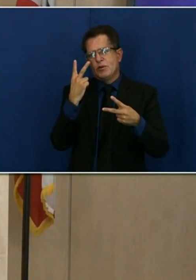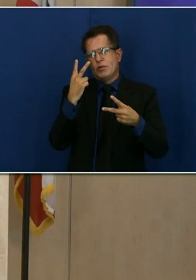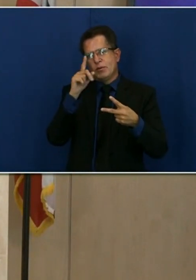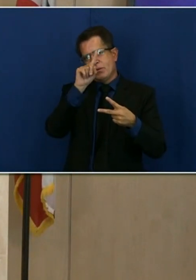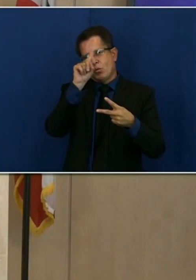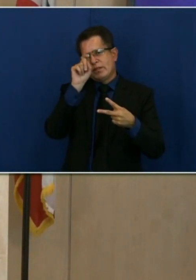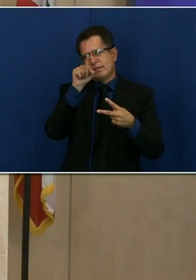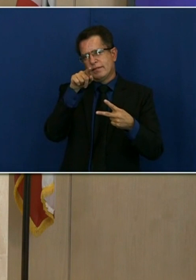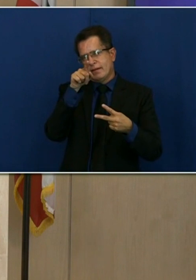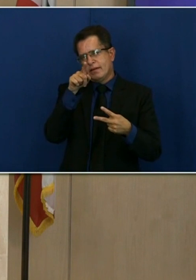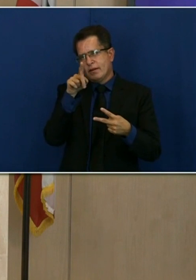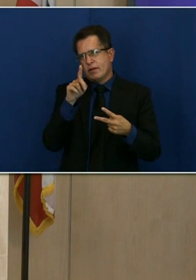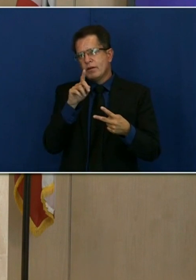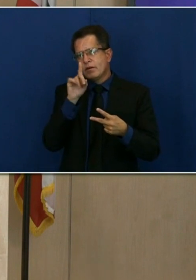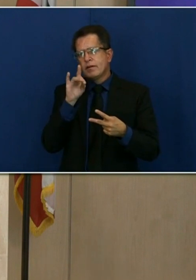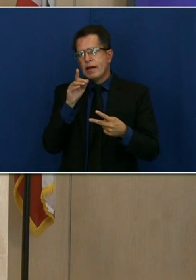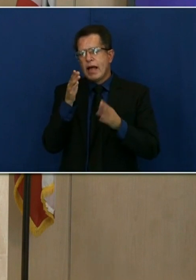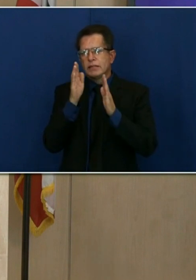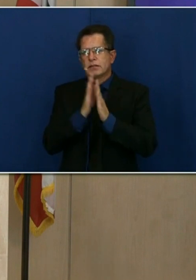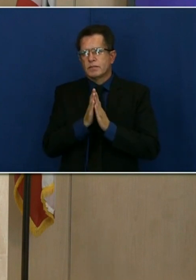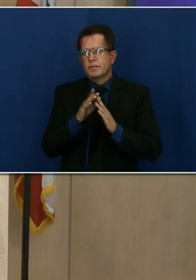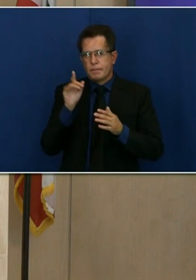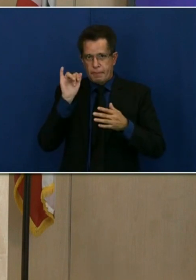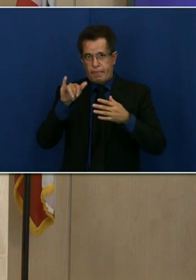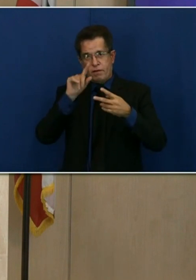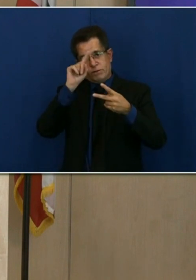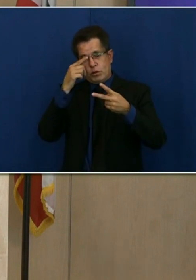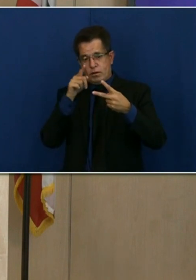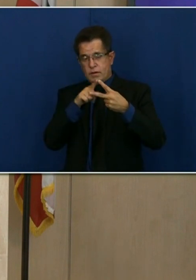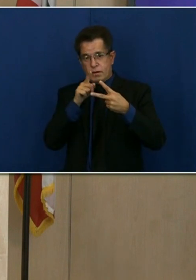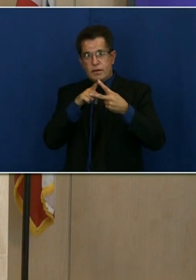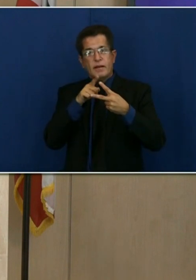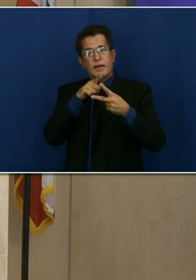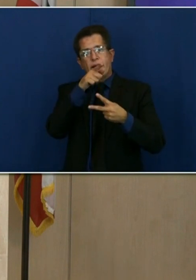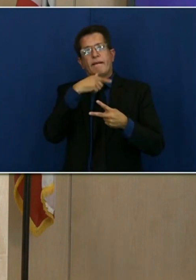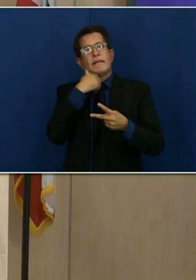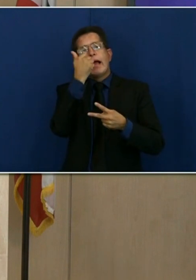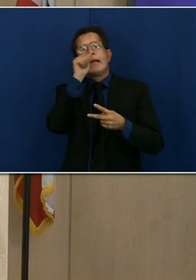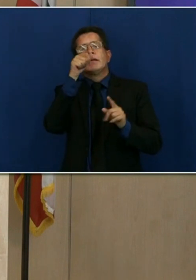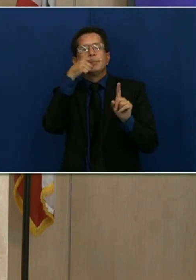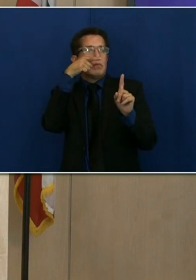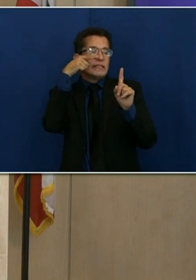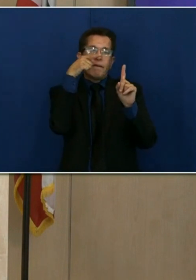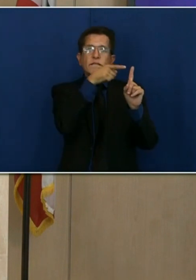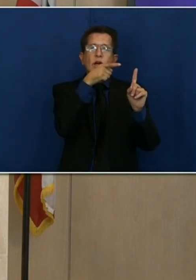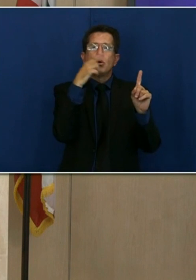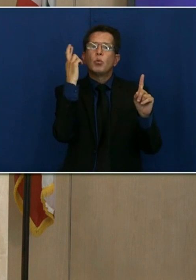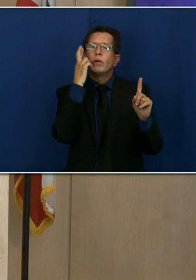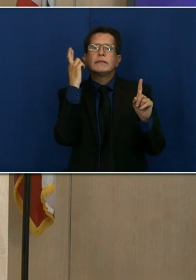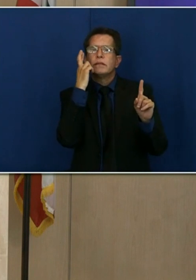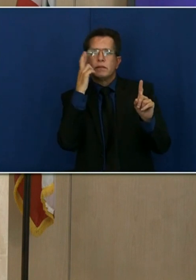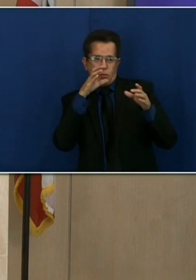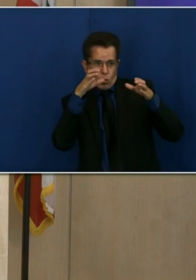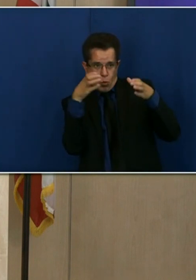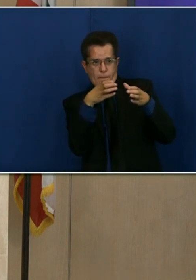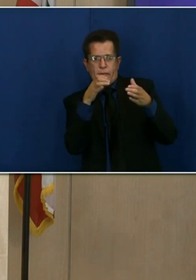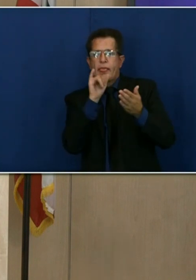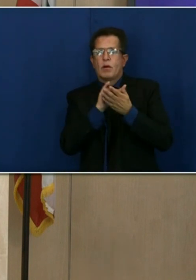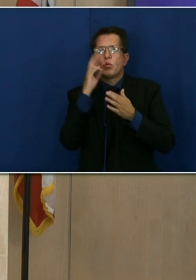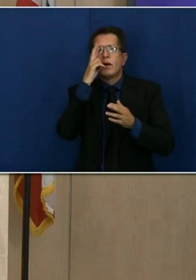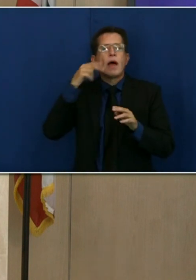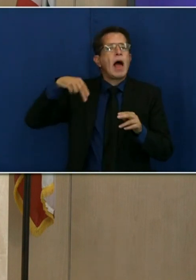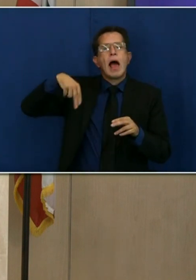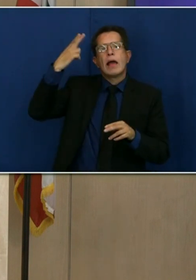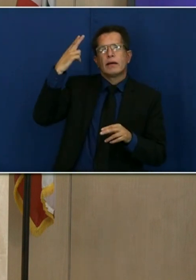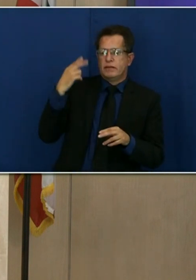from the information you asked, Artie. The first is there any specific entity that's driving things up? And as I stated in